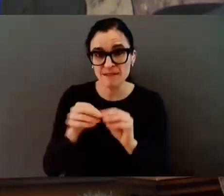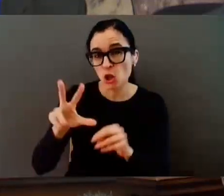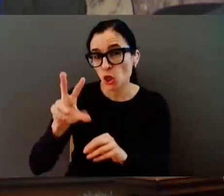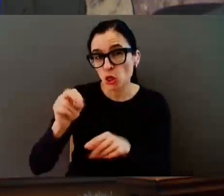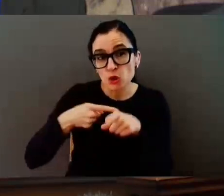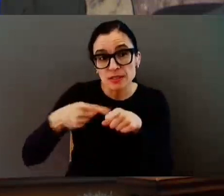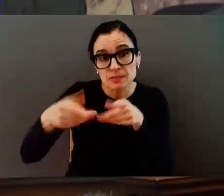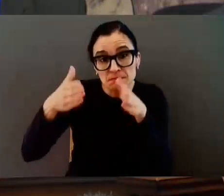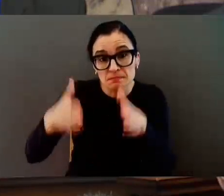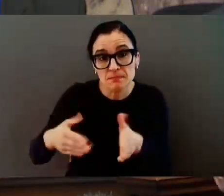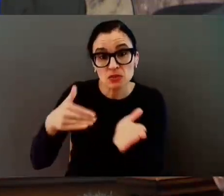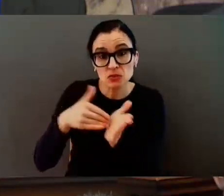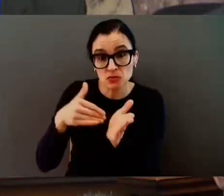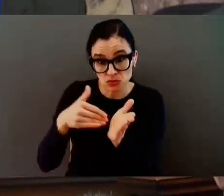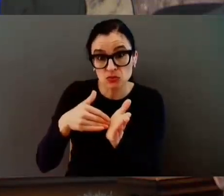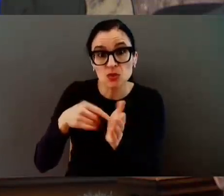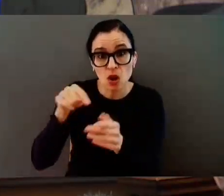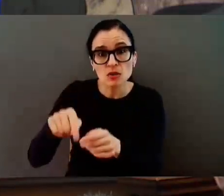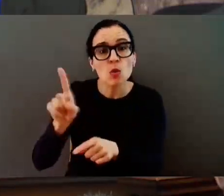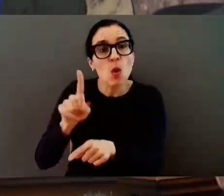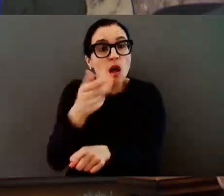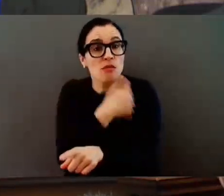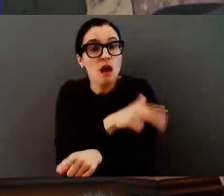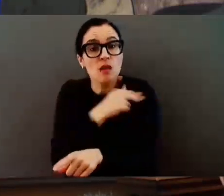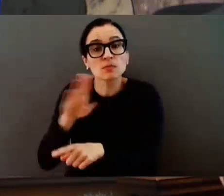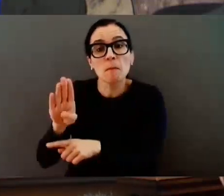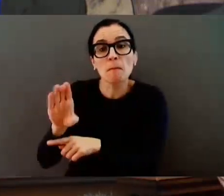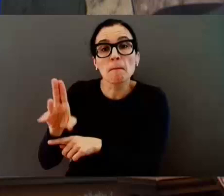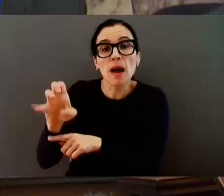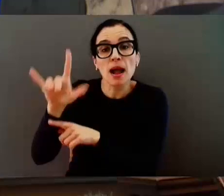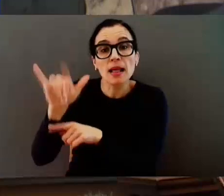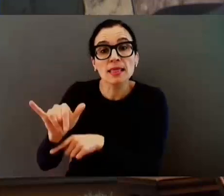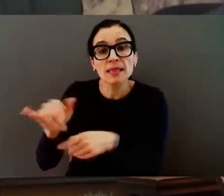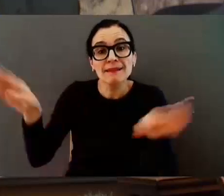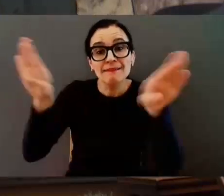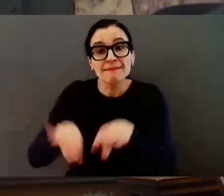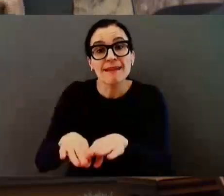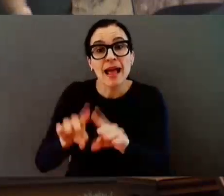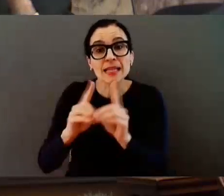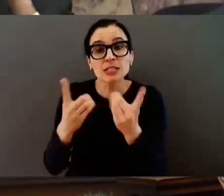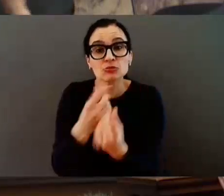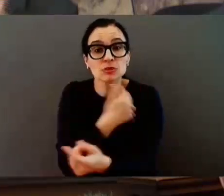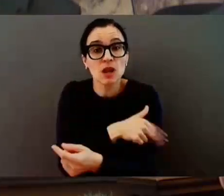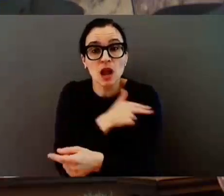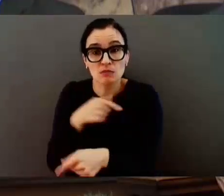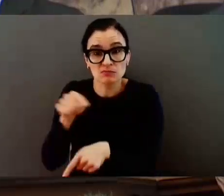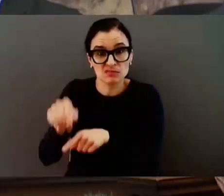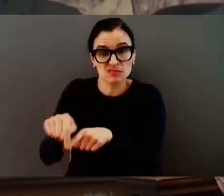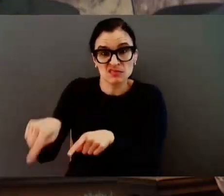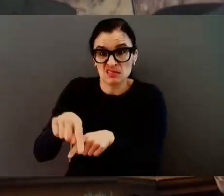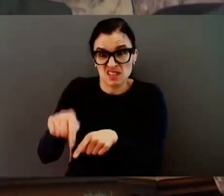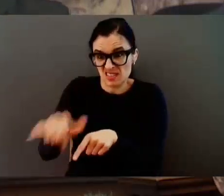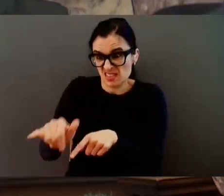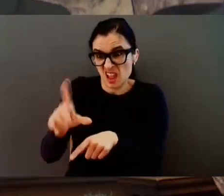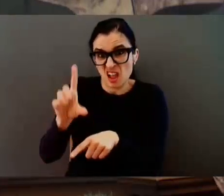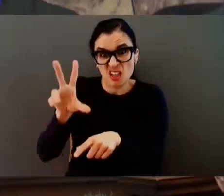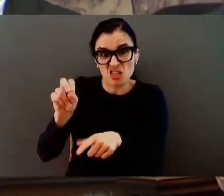their reimbursement payments, some waiting as long as 6 months. A simple question to the Minister: why